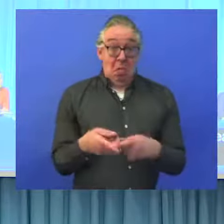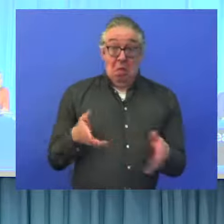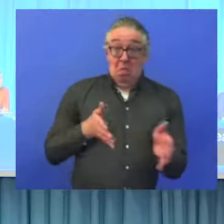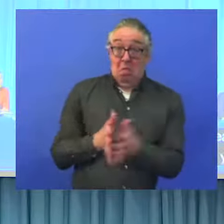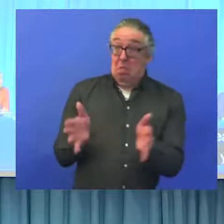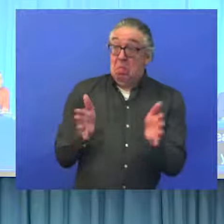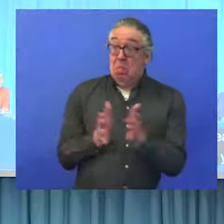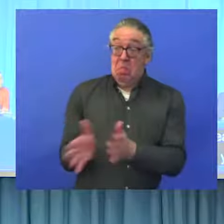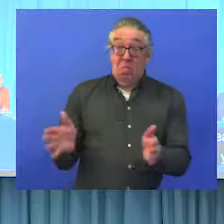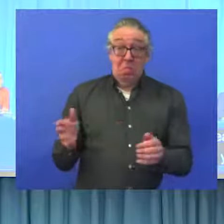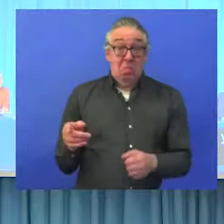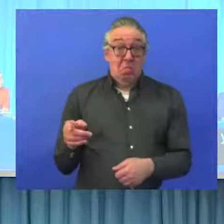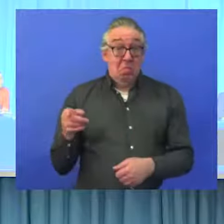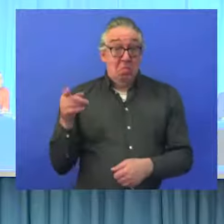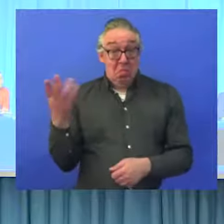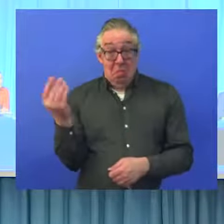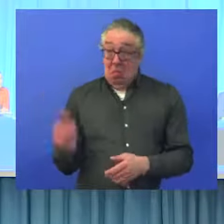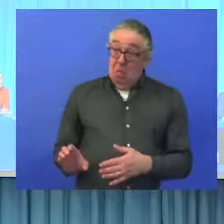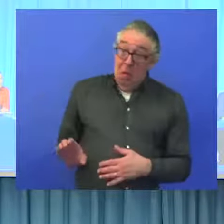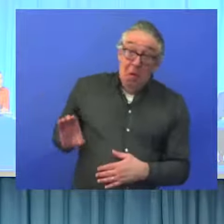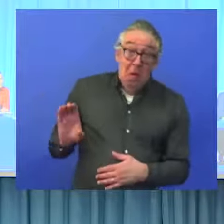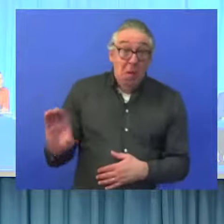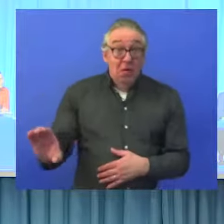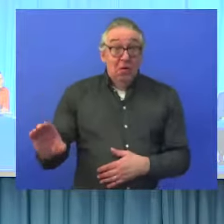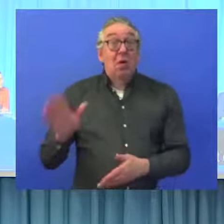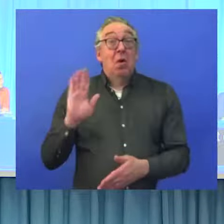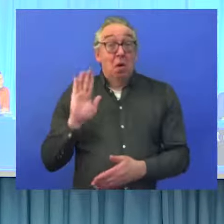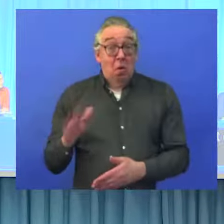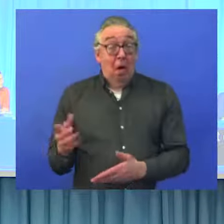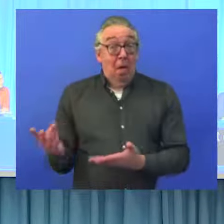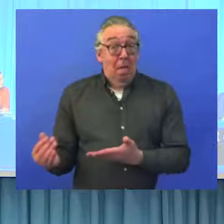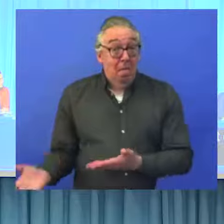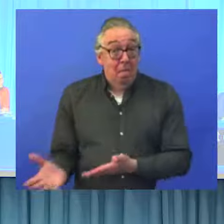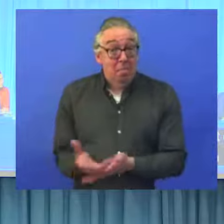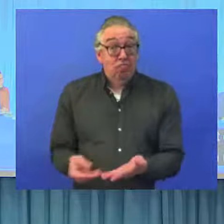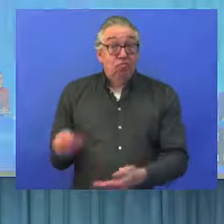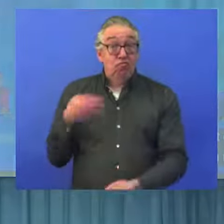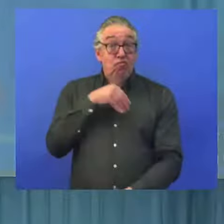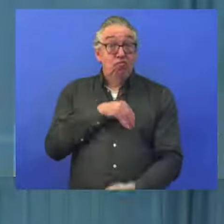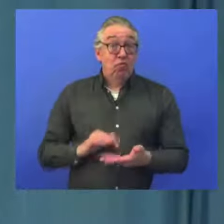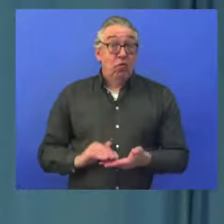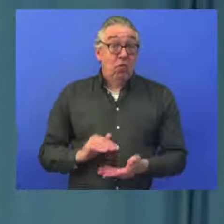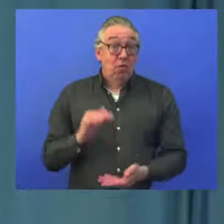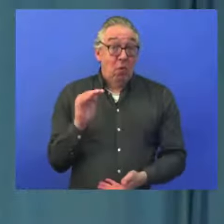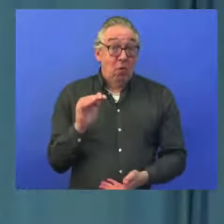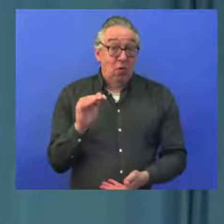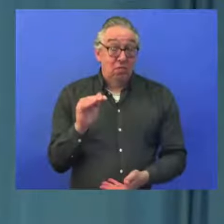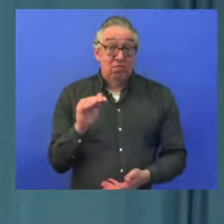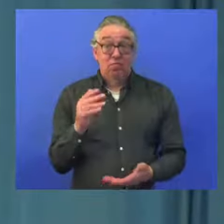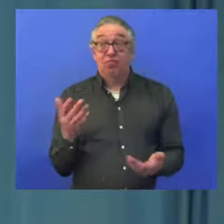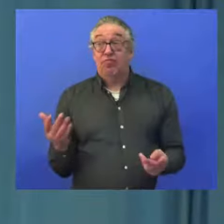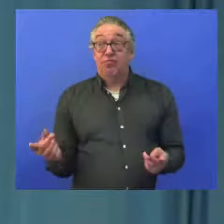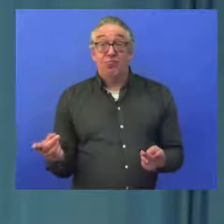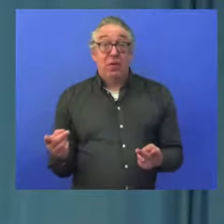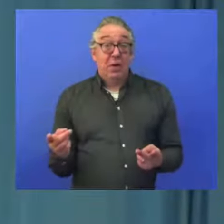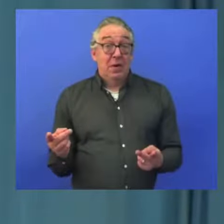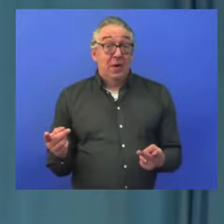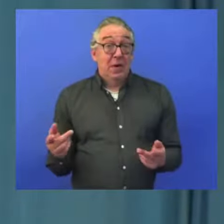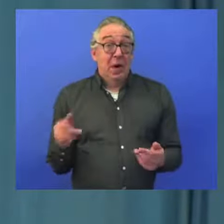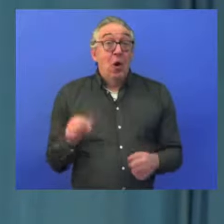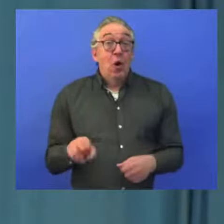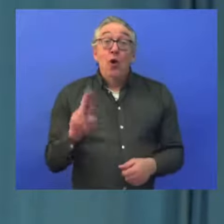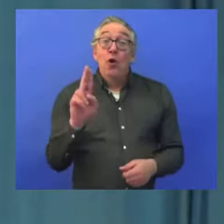on the facilities they've installed. They get access to a latent market. In the UK, they've reckoned